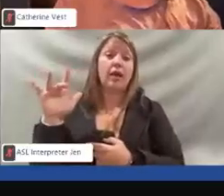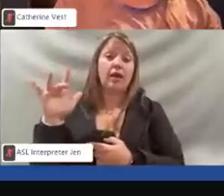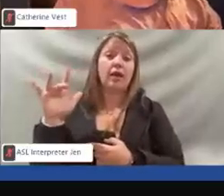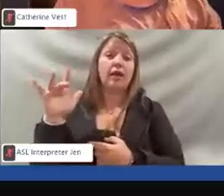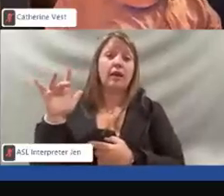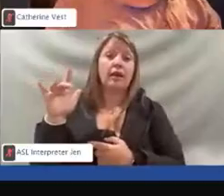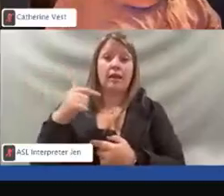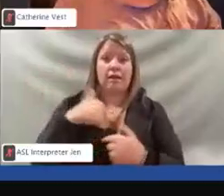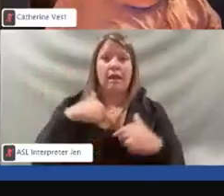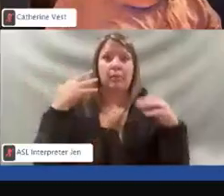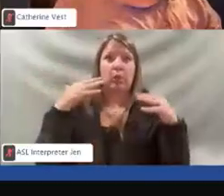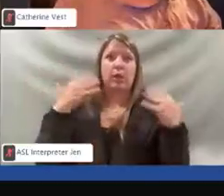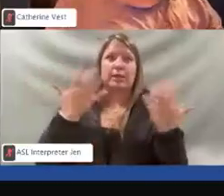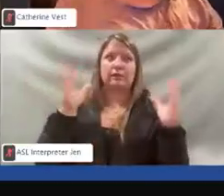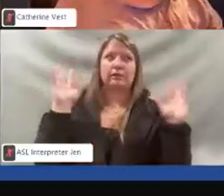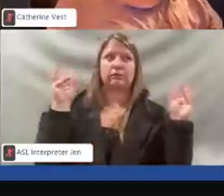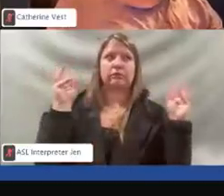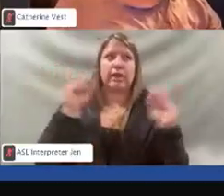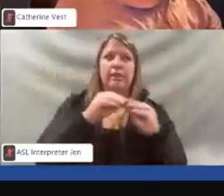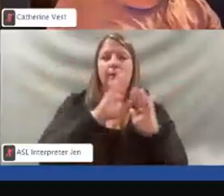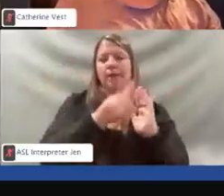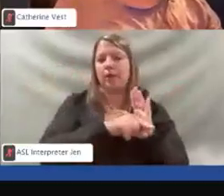I'm going to be noisy out here.